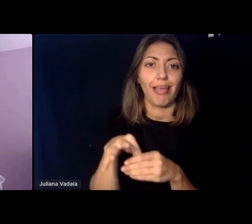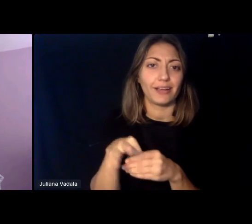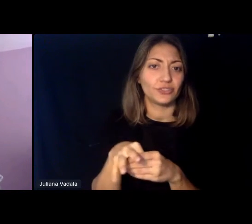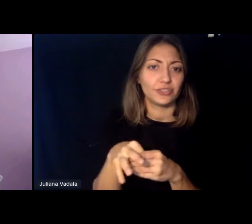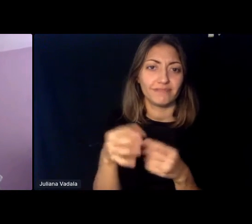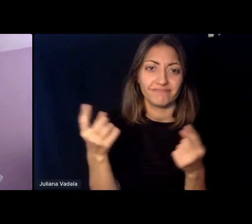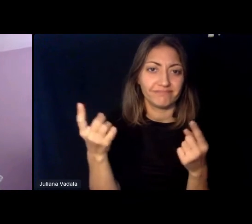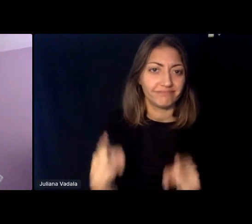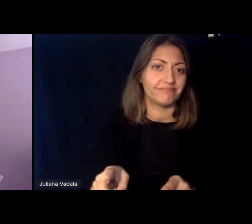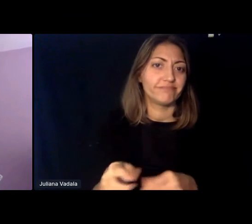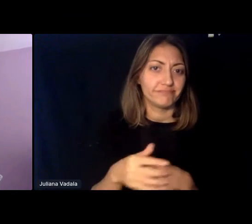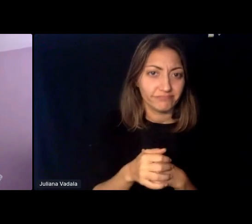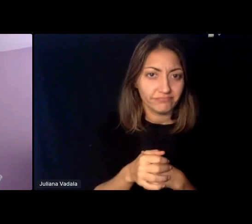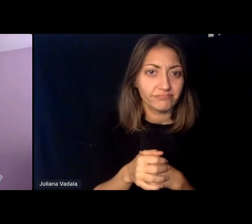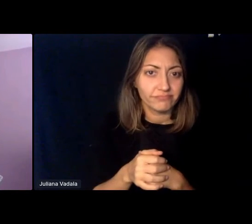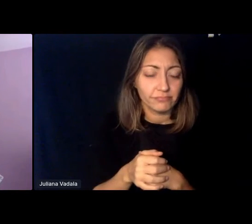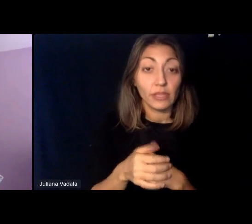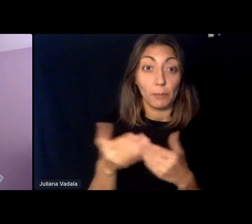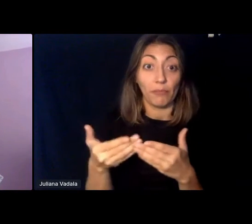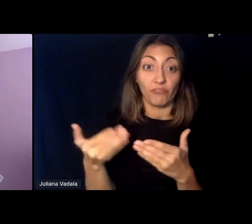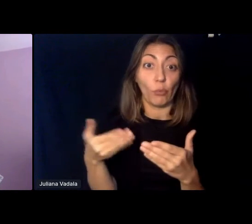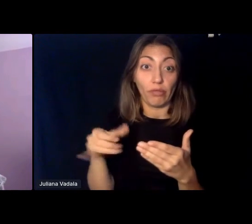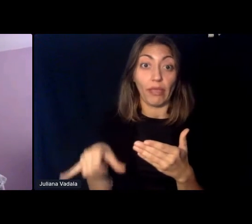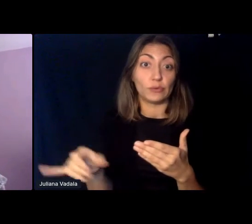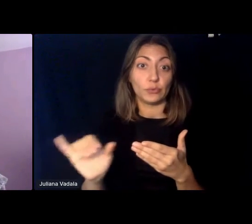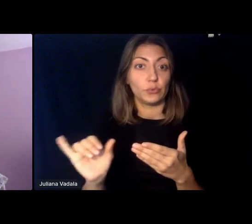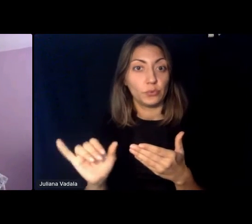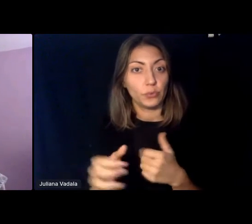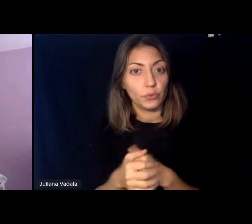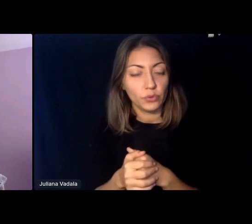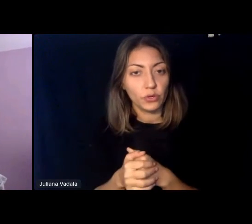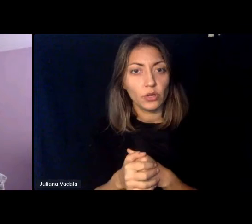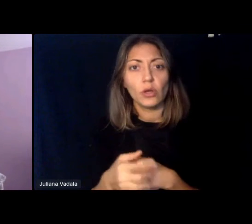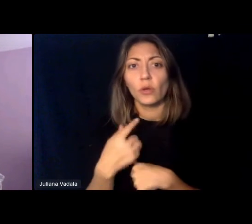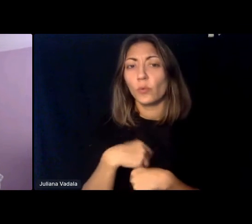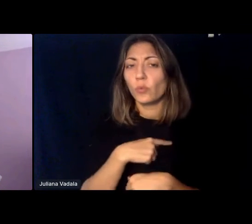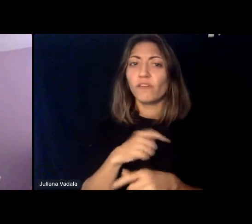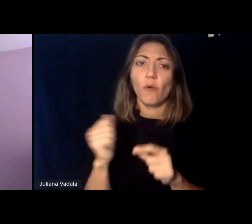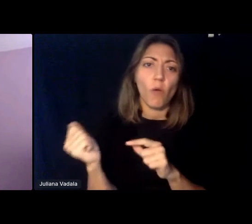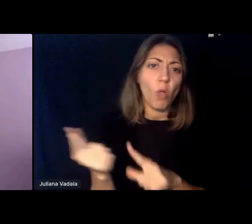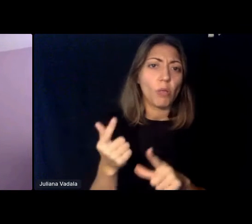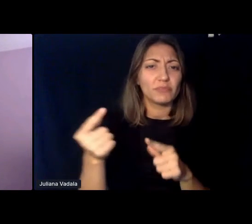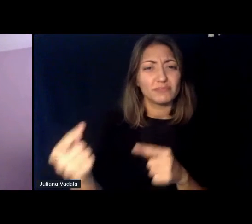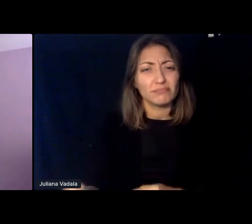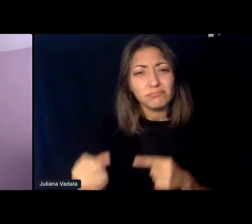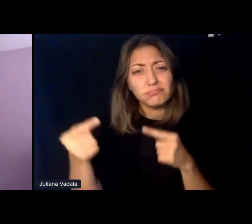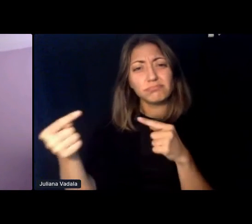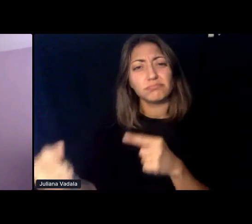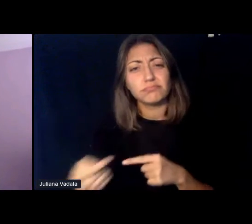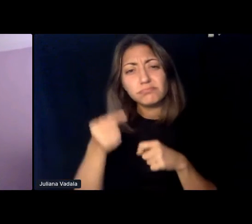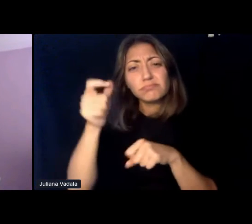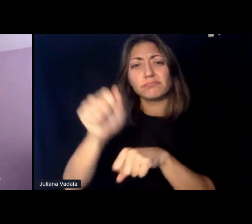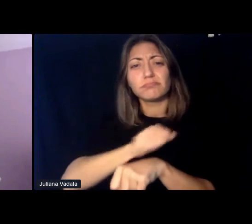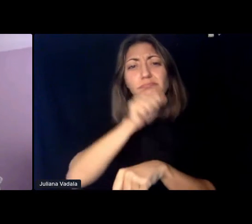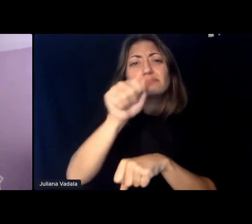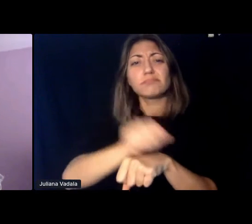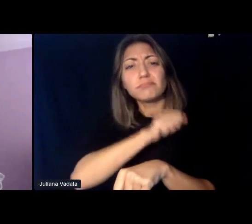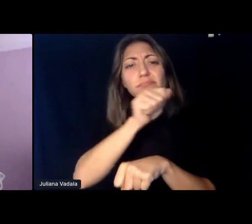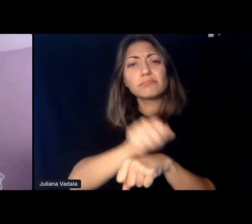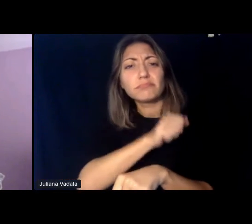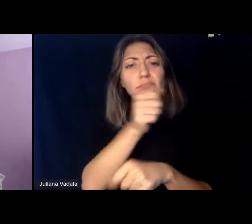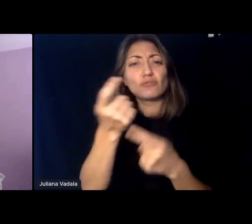then to put us on a fair and equitable path for all. The struggle and the work has been so